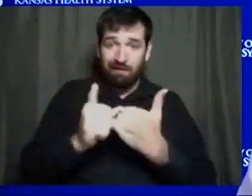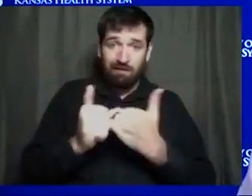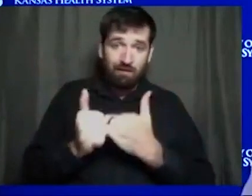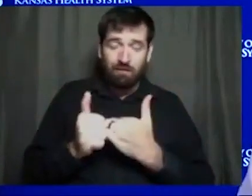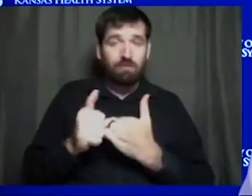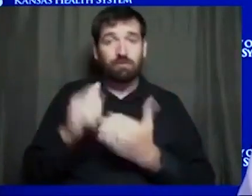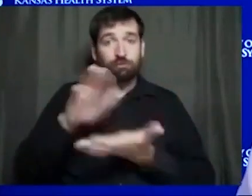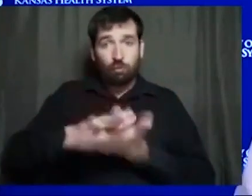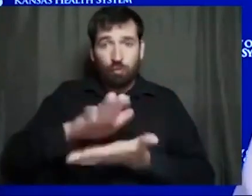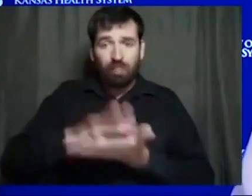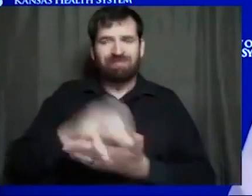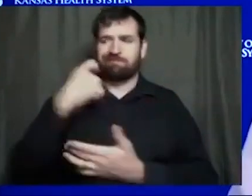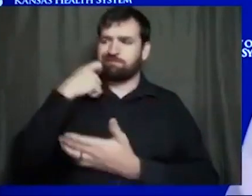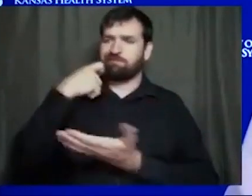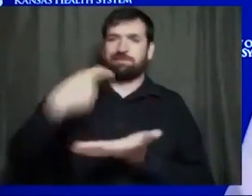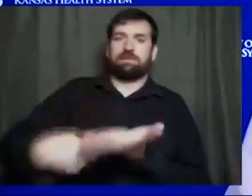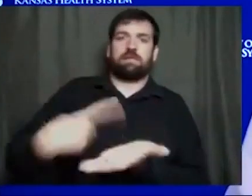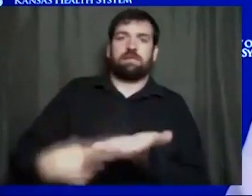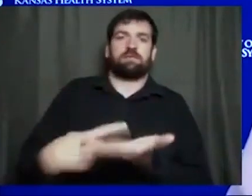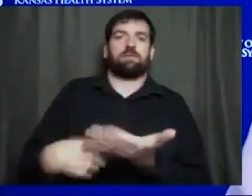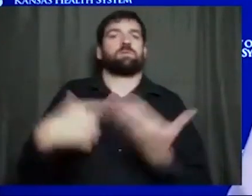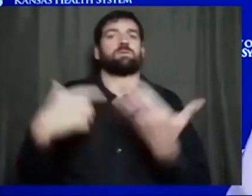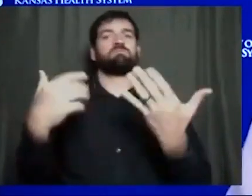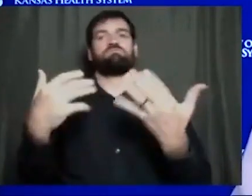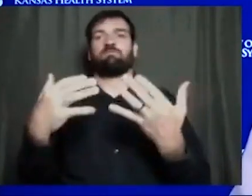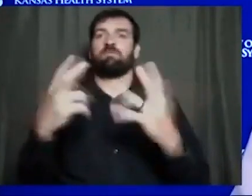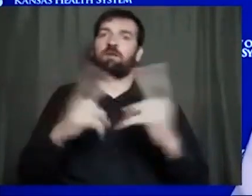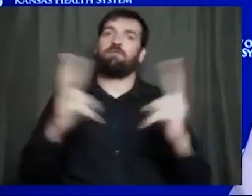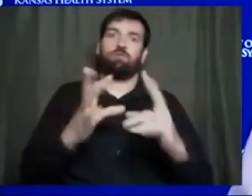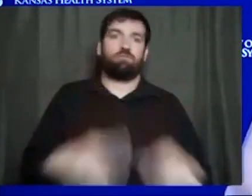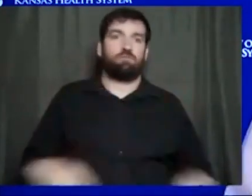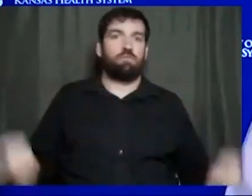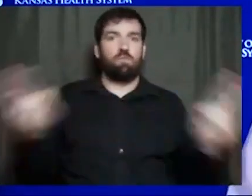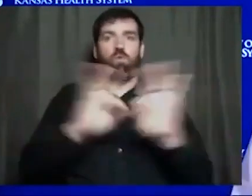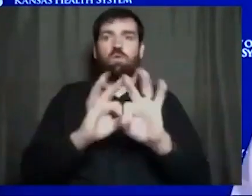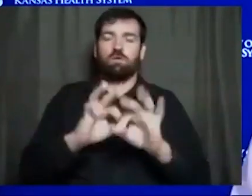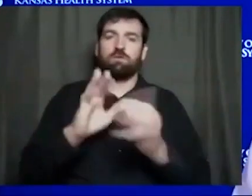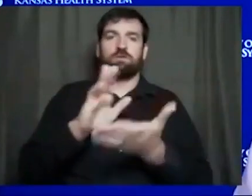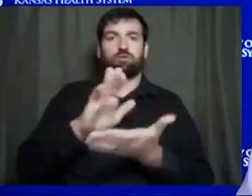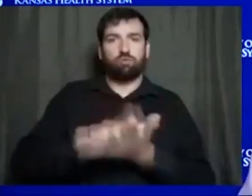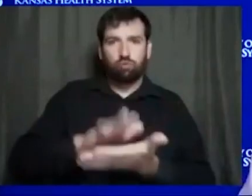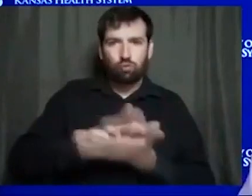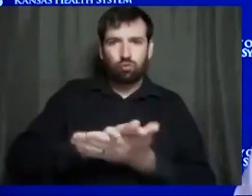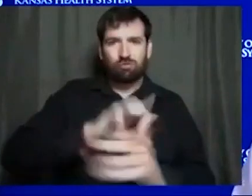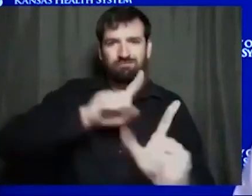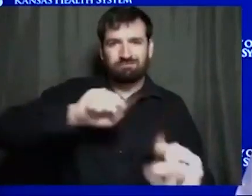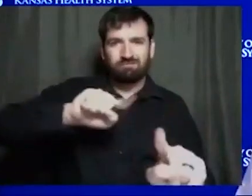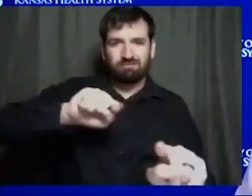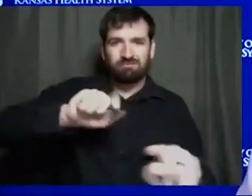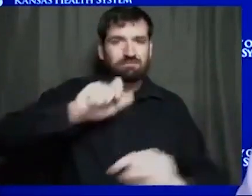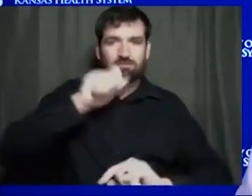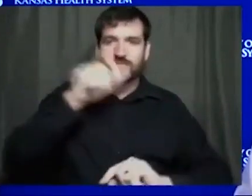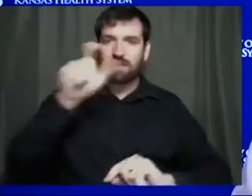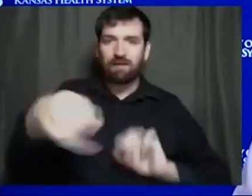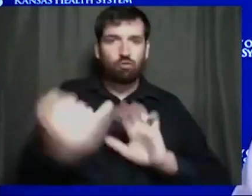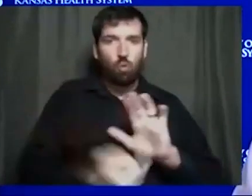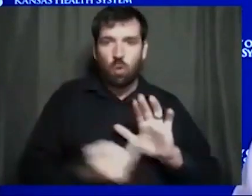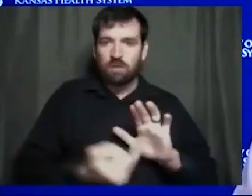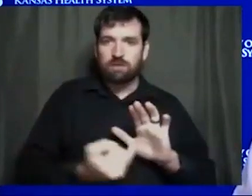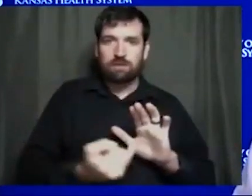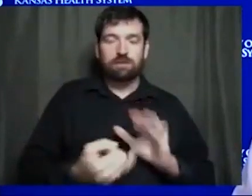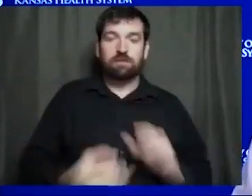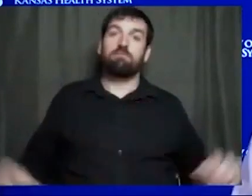about how important it is for kids to be able to be in school, not have to be quarantined at home and further isolated while